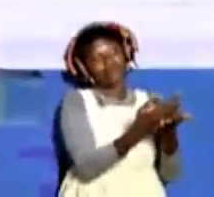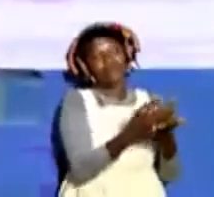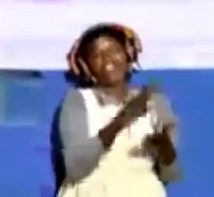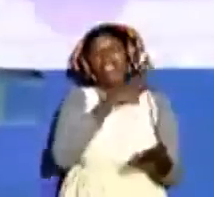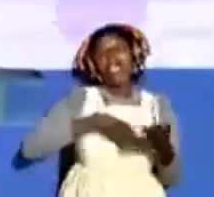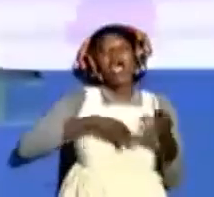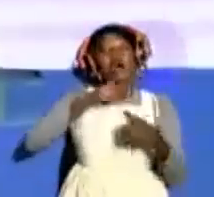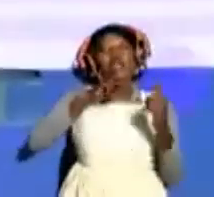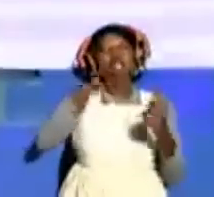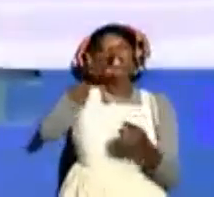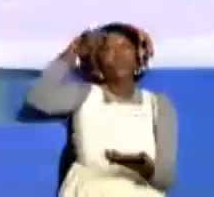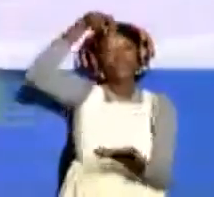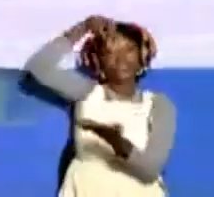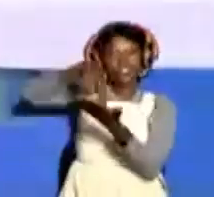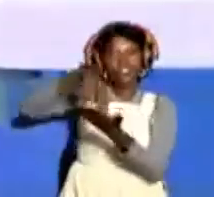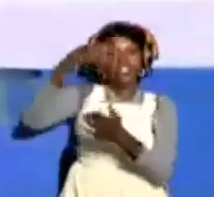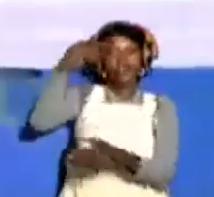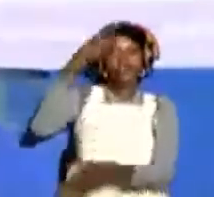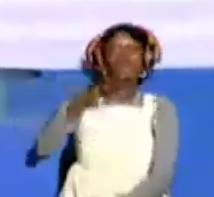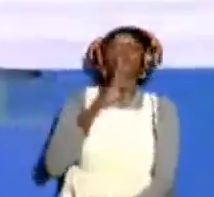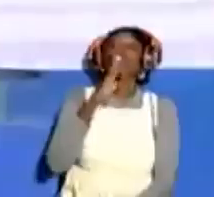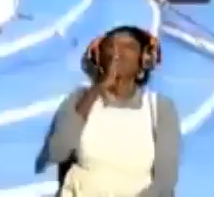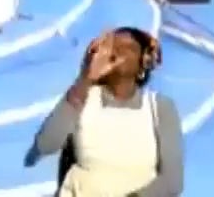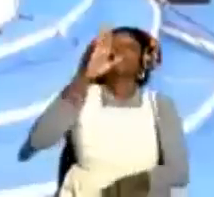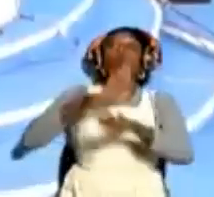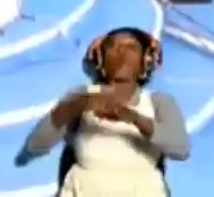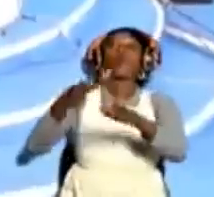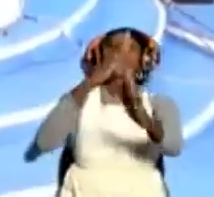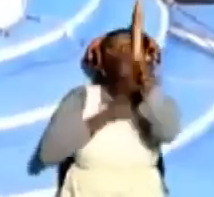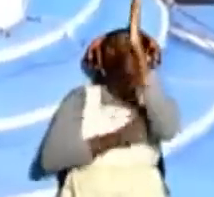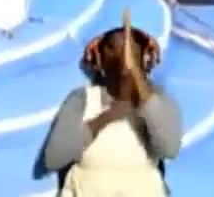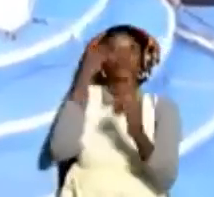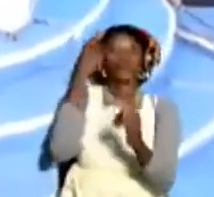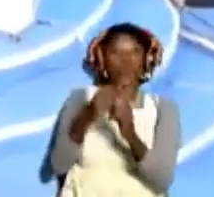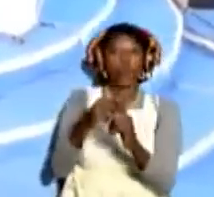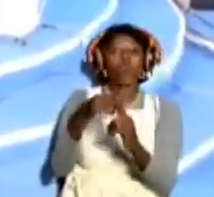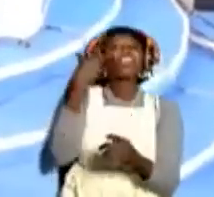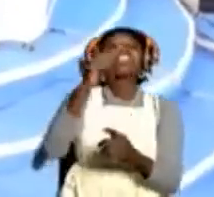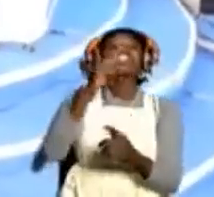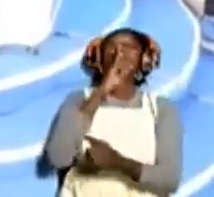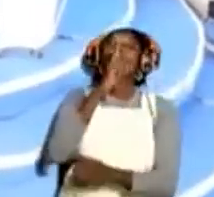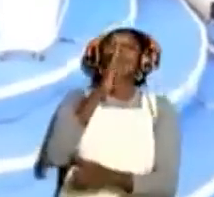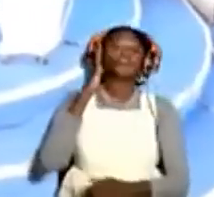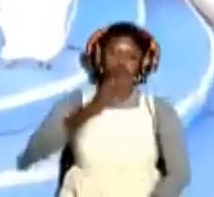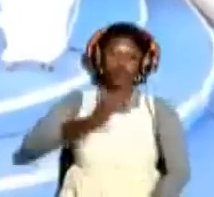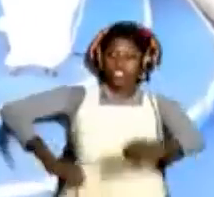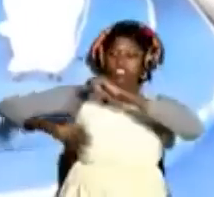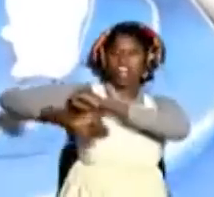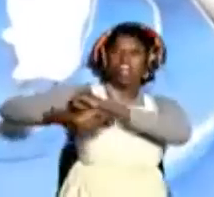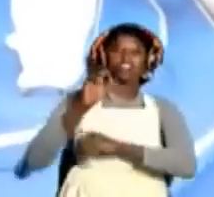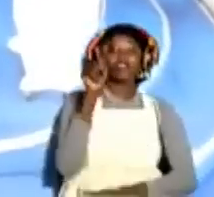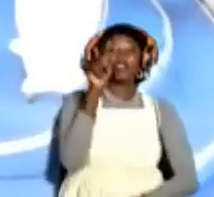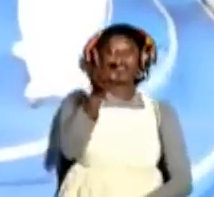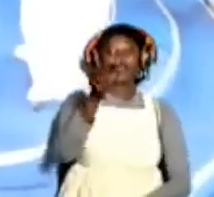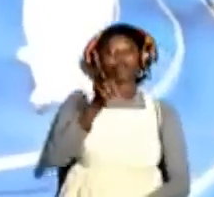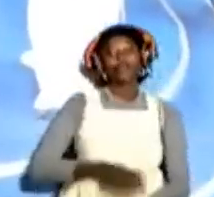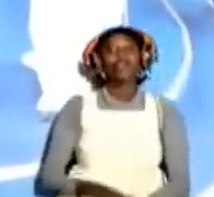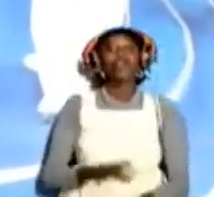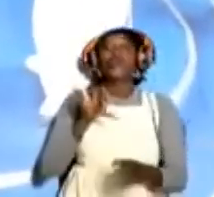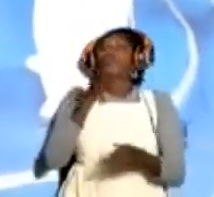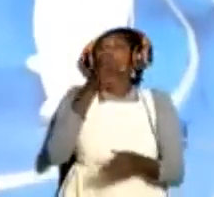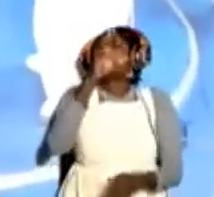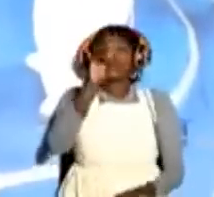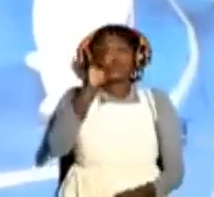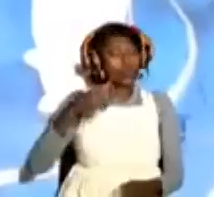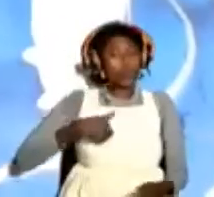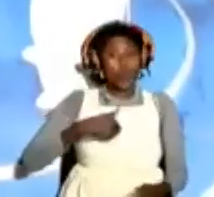And when you stand for the truth of the word of God, the truth will defend you. So we